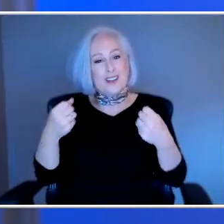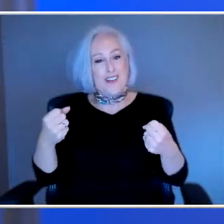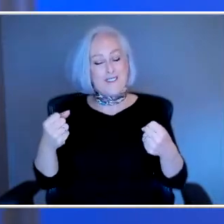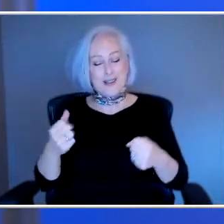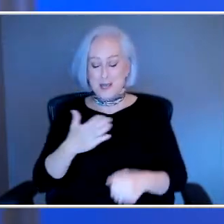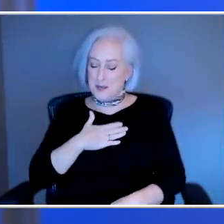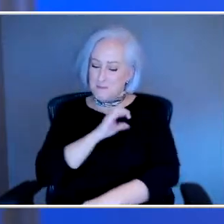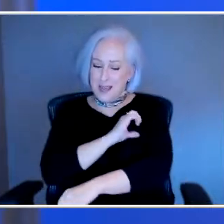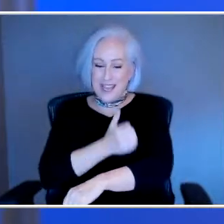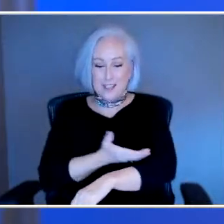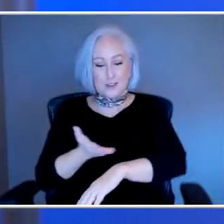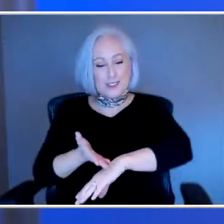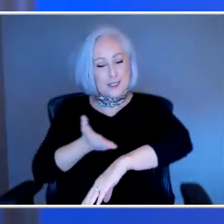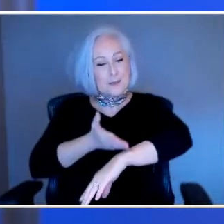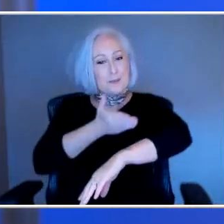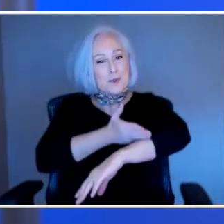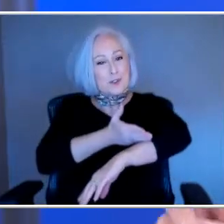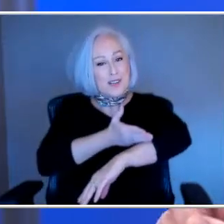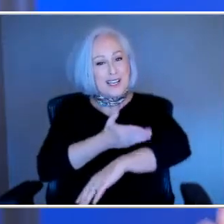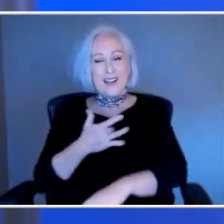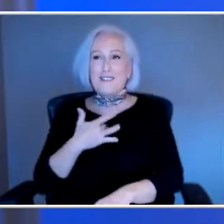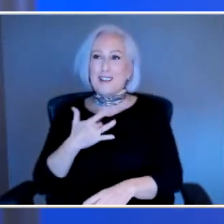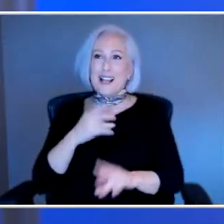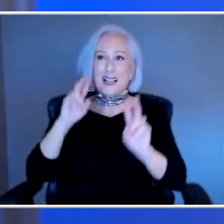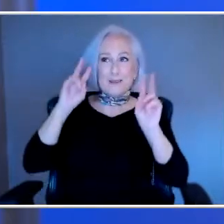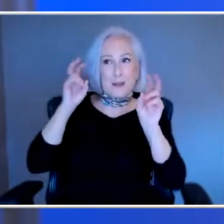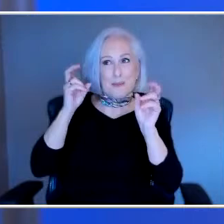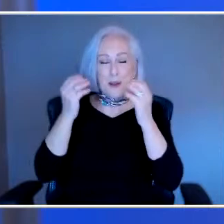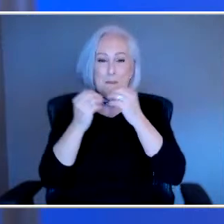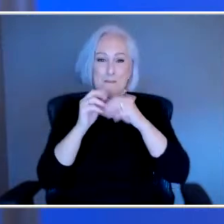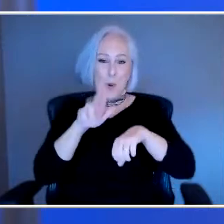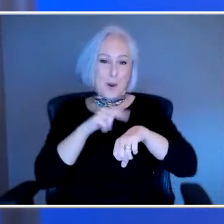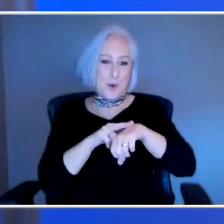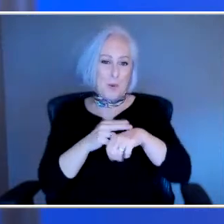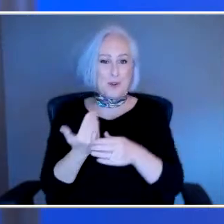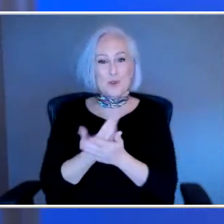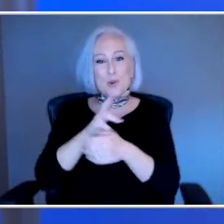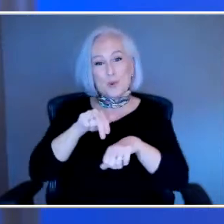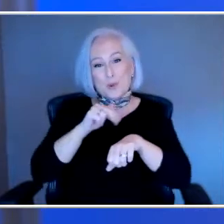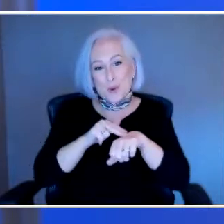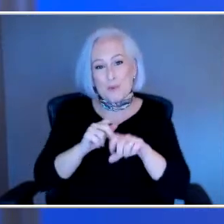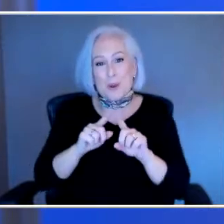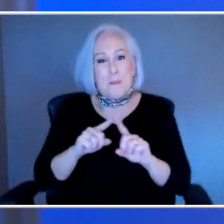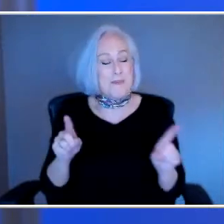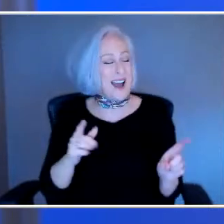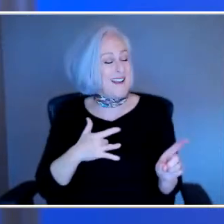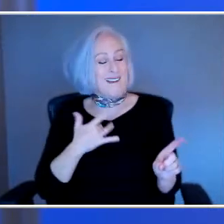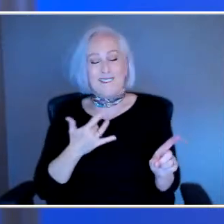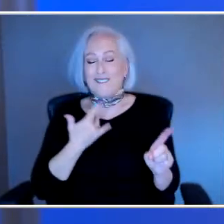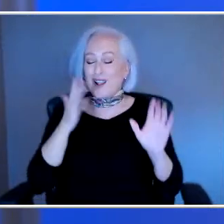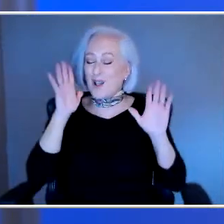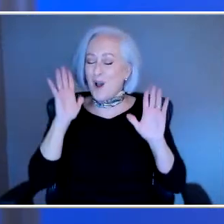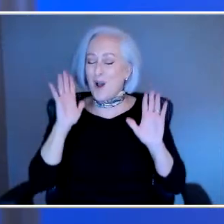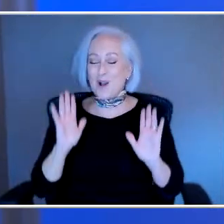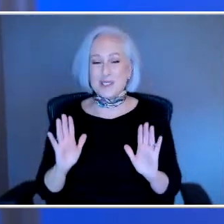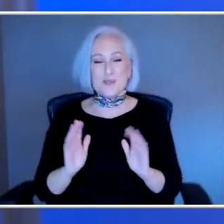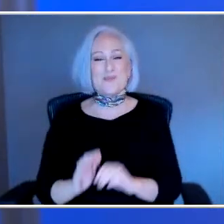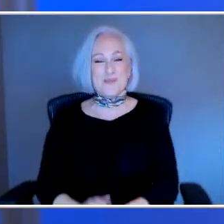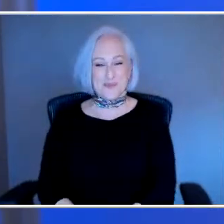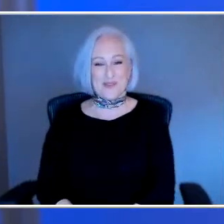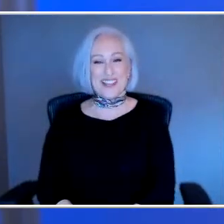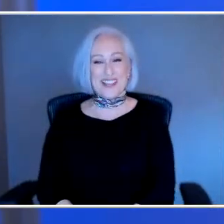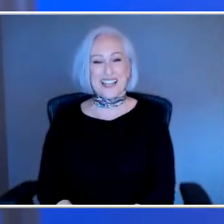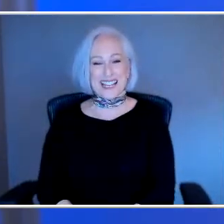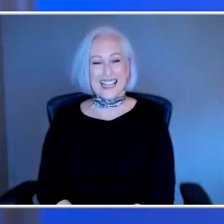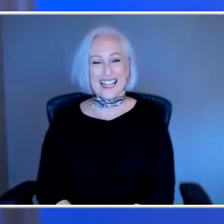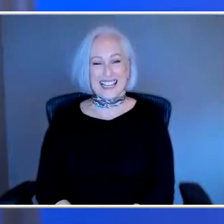back to a sense of normal, maybe perhaps a new normal for me. But I'm feeling awesome, and happy to say